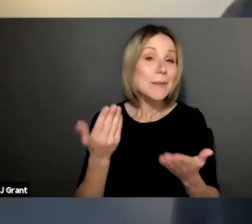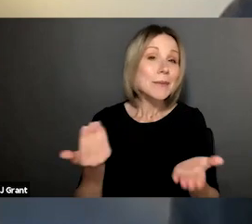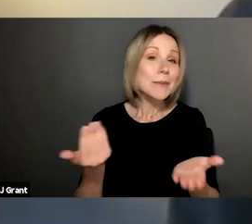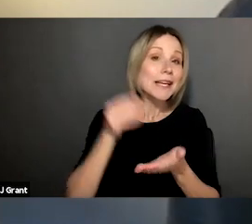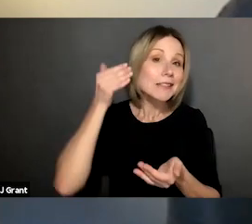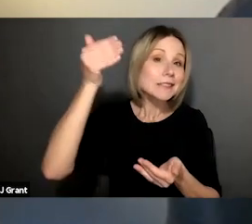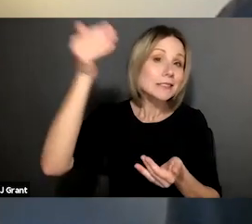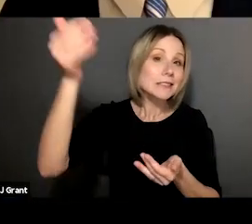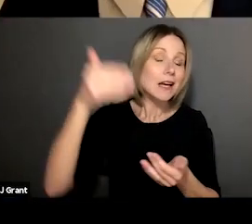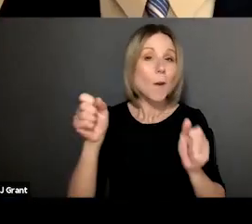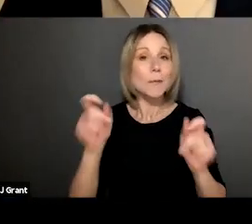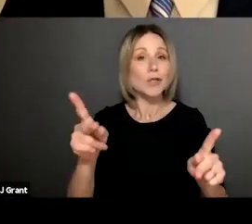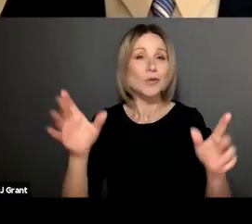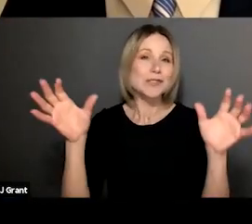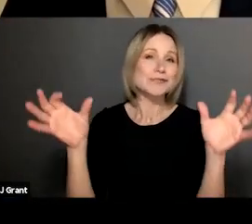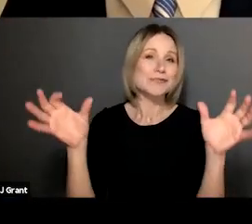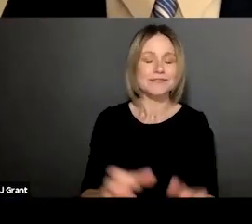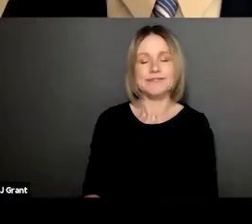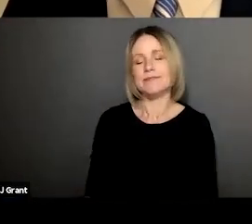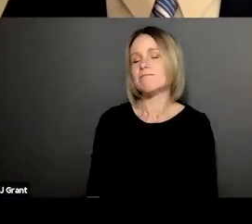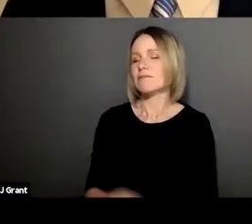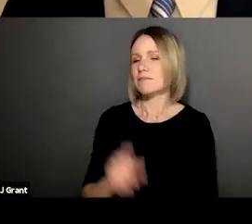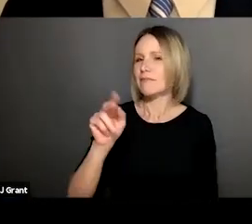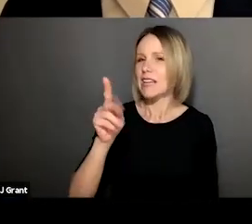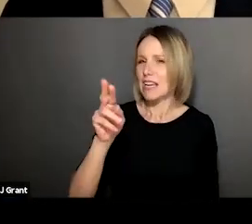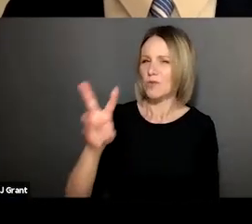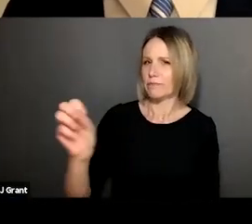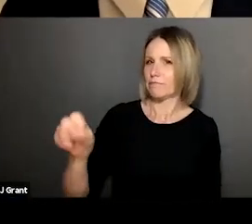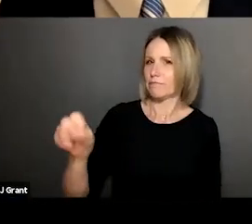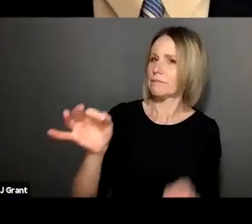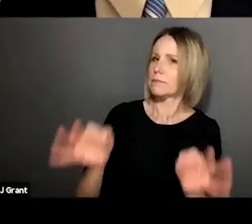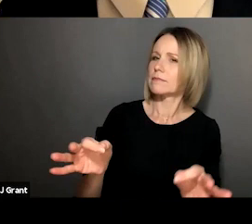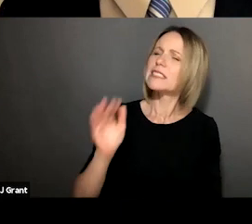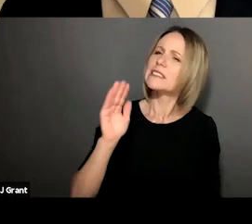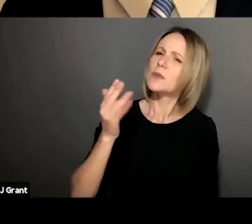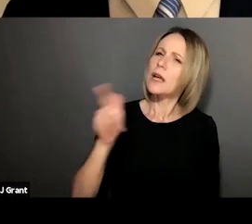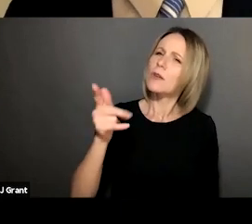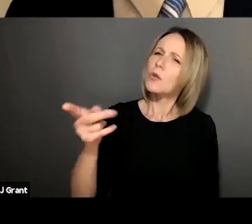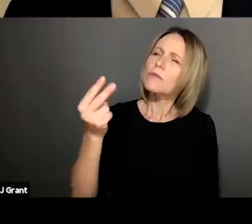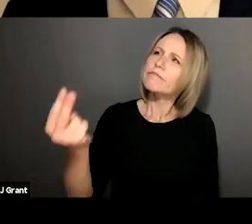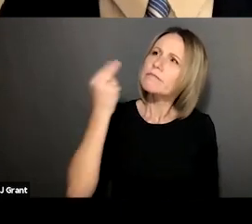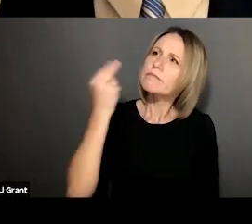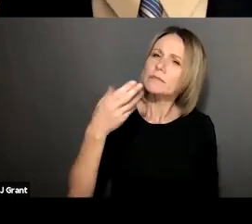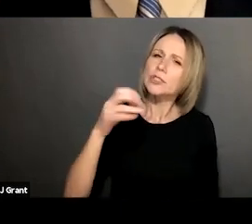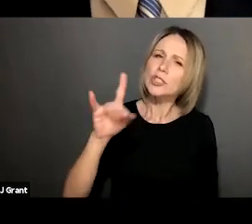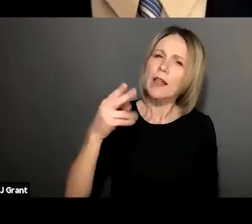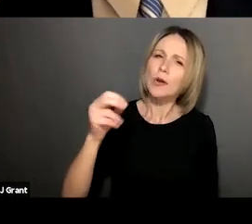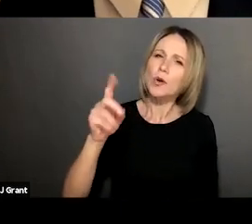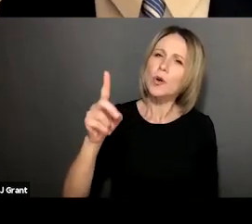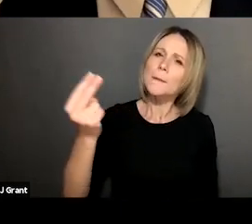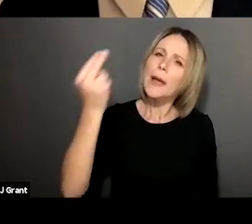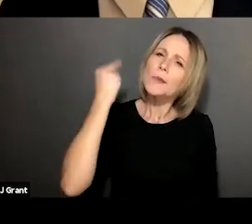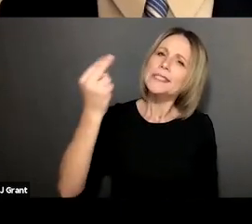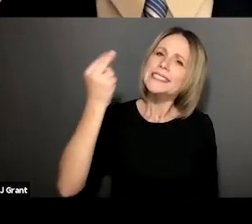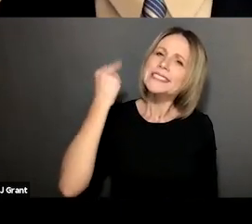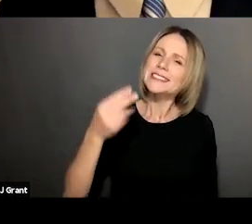Absolutely. So it sounds like you've got a lot of childhood memories of Maine as well as adult memories. So tell